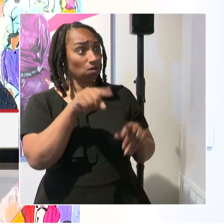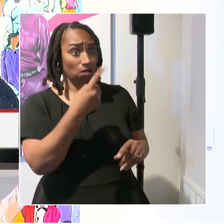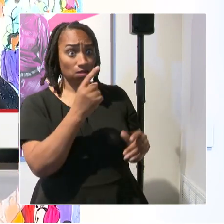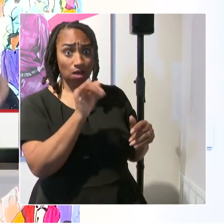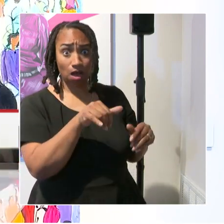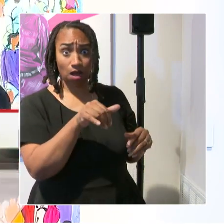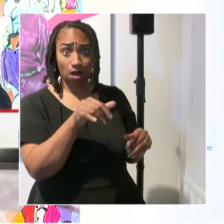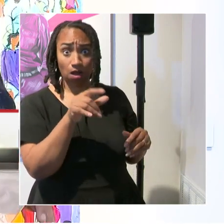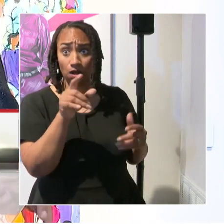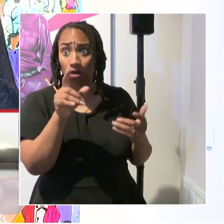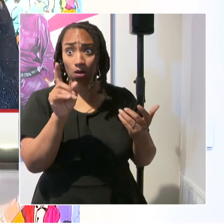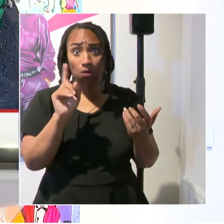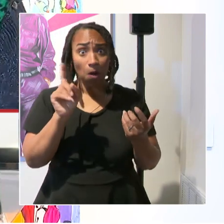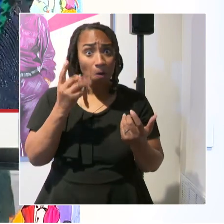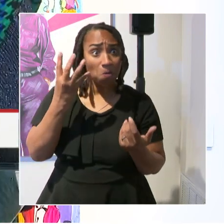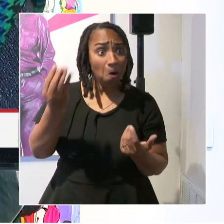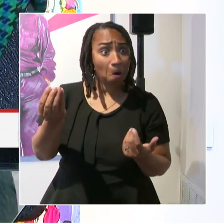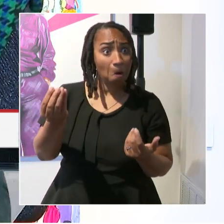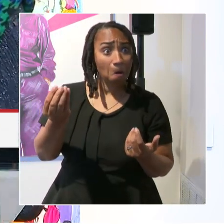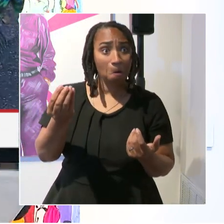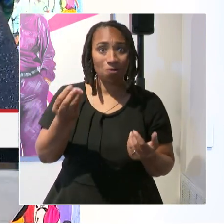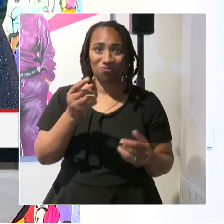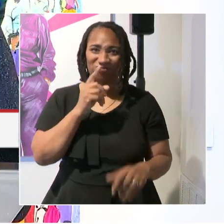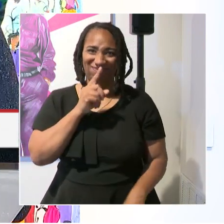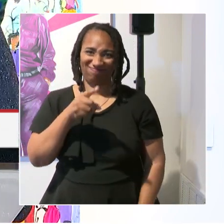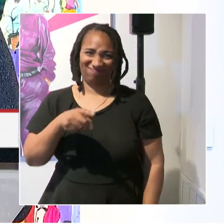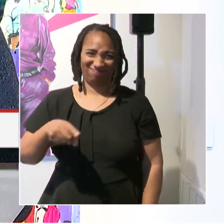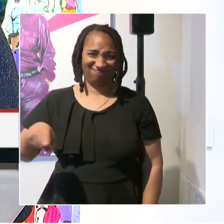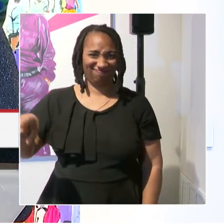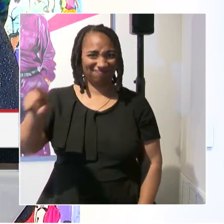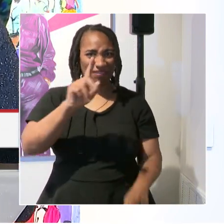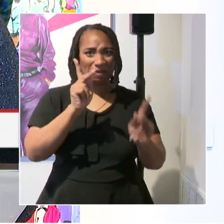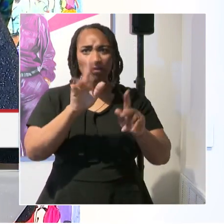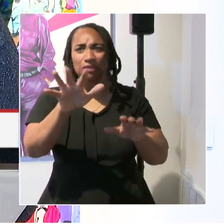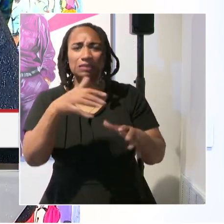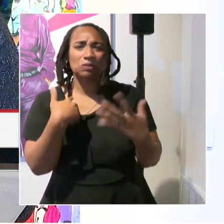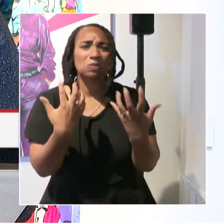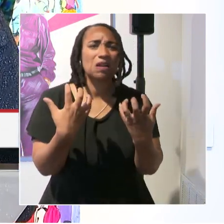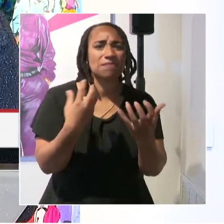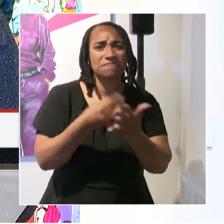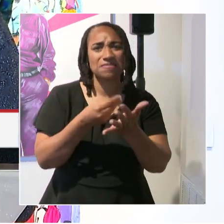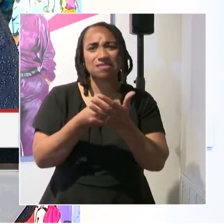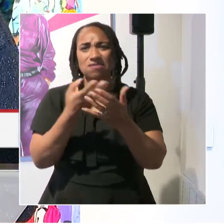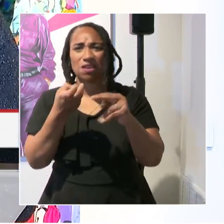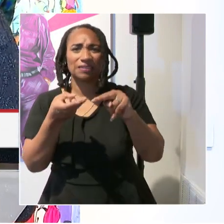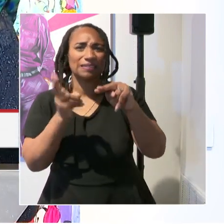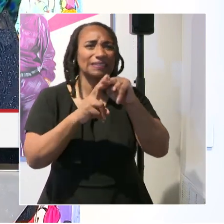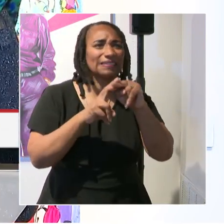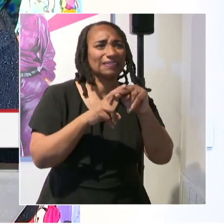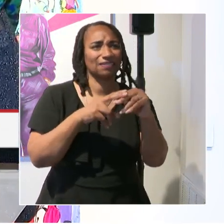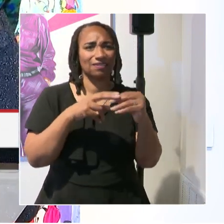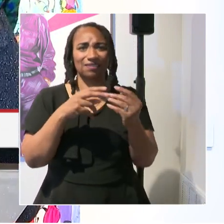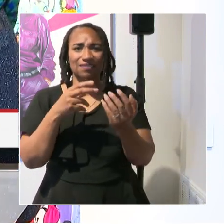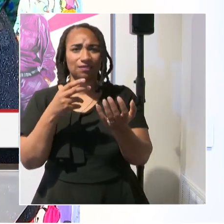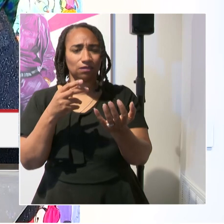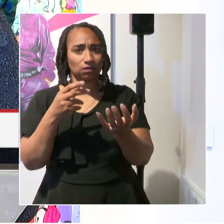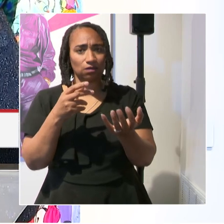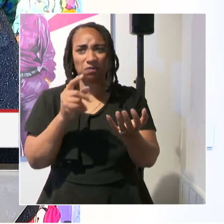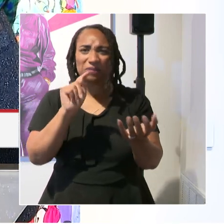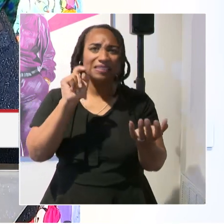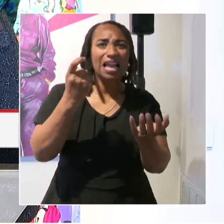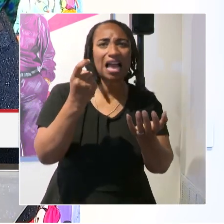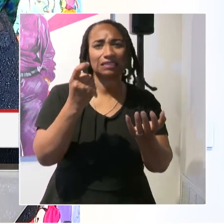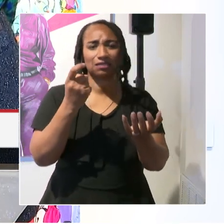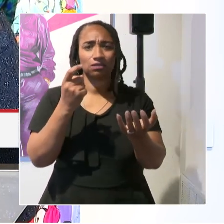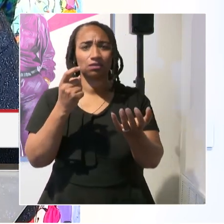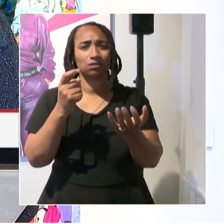We have to go back to you and say, can you give us more money by way of taxes? So that's not the way we